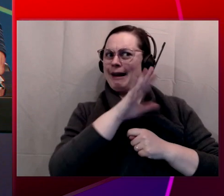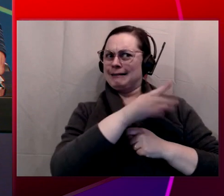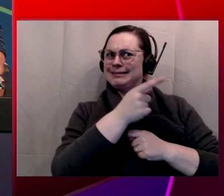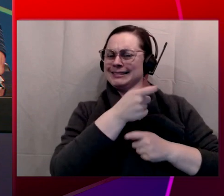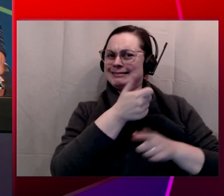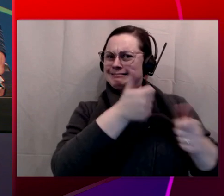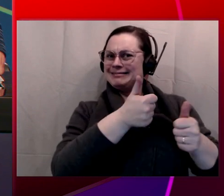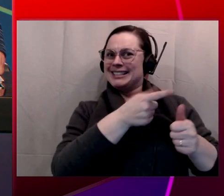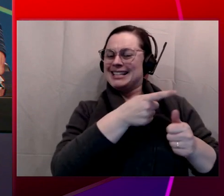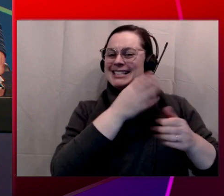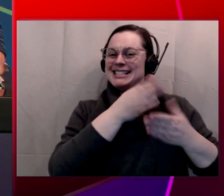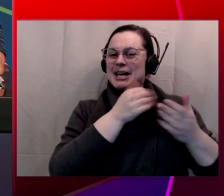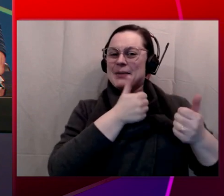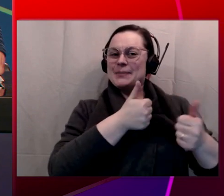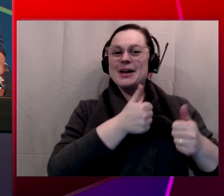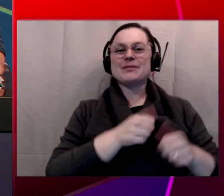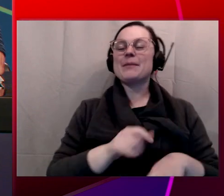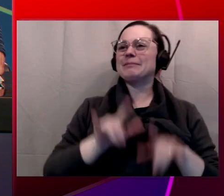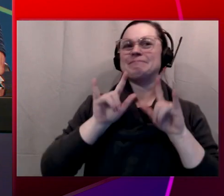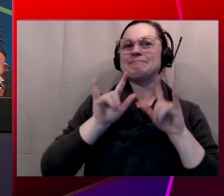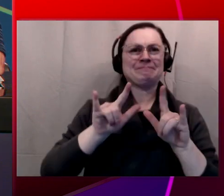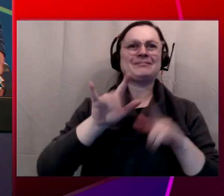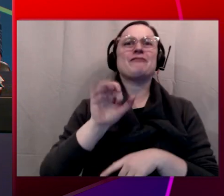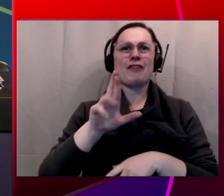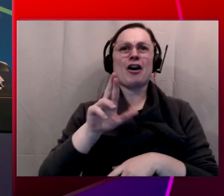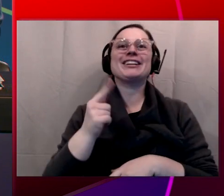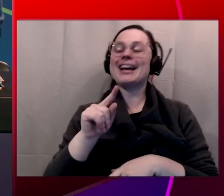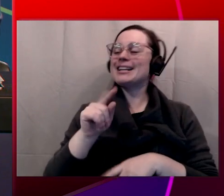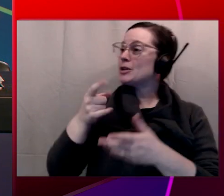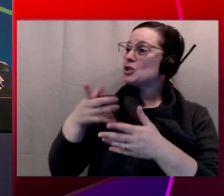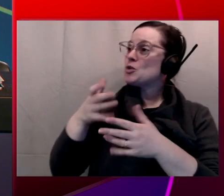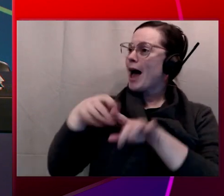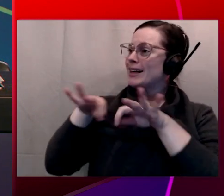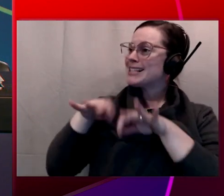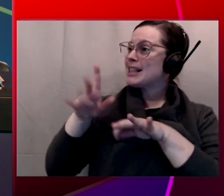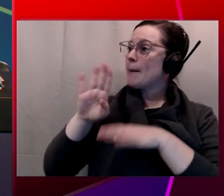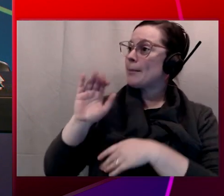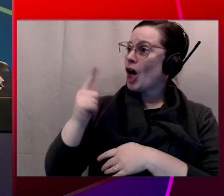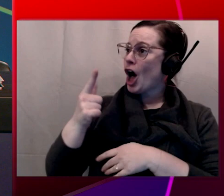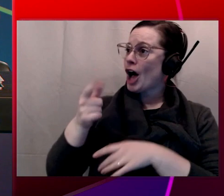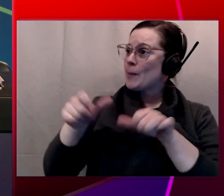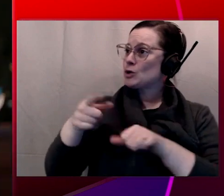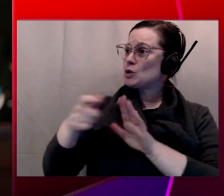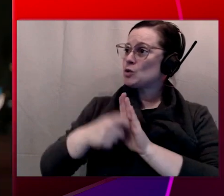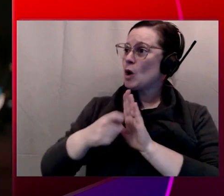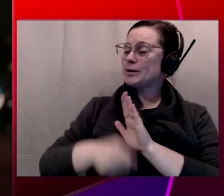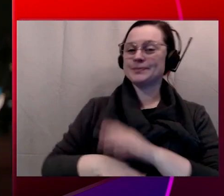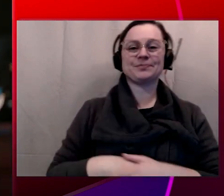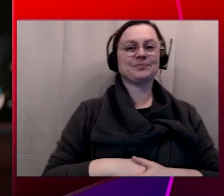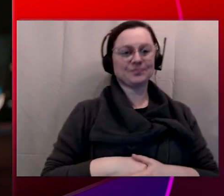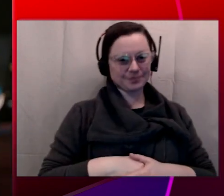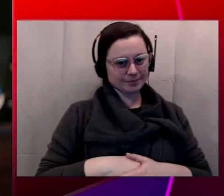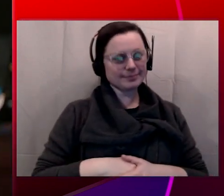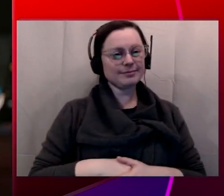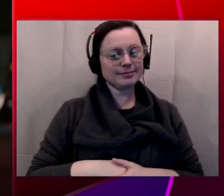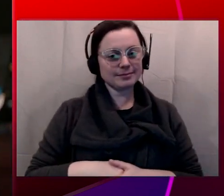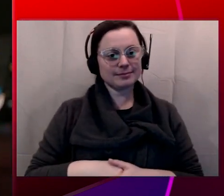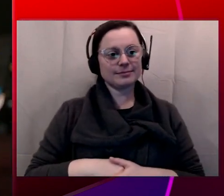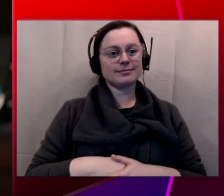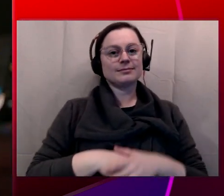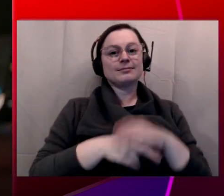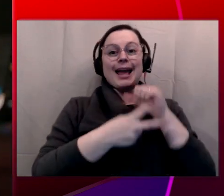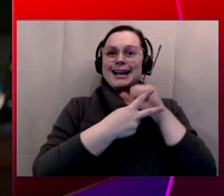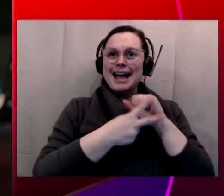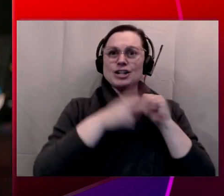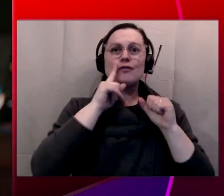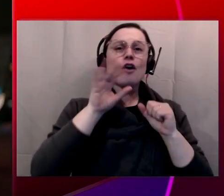Do you want to talk about this blog that you wrote? Well, the issue with this caching for Fargate